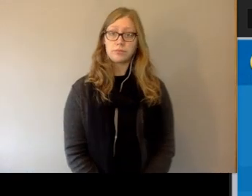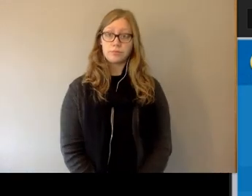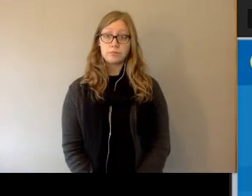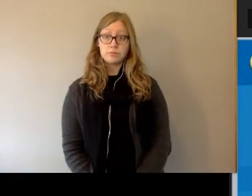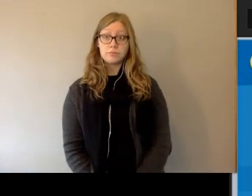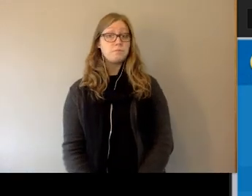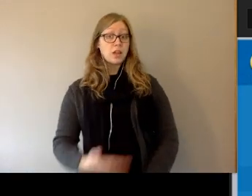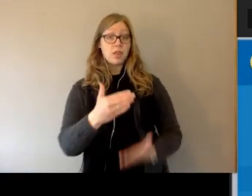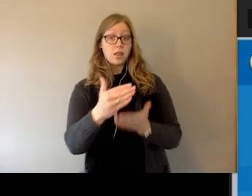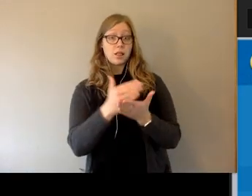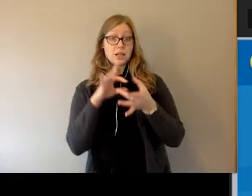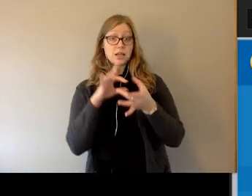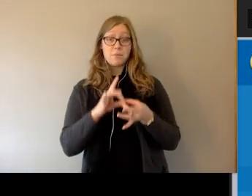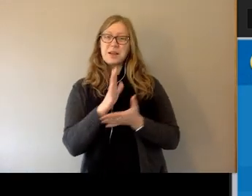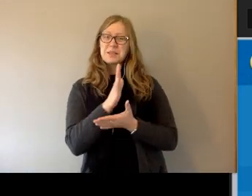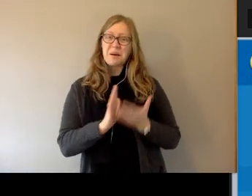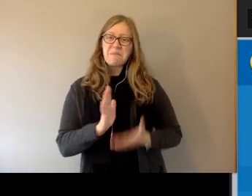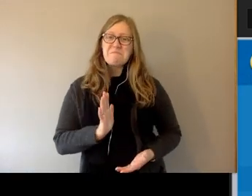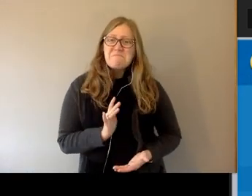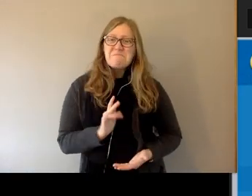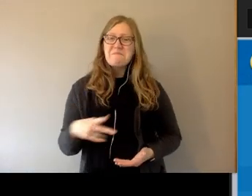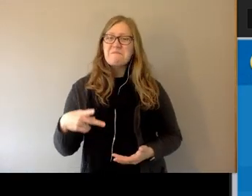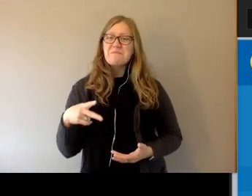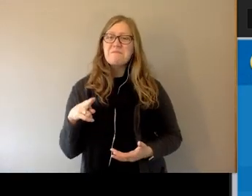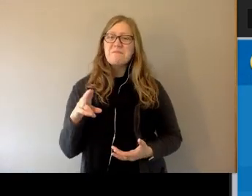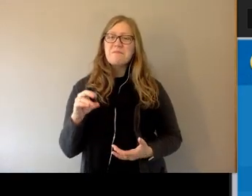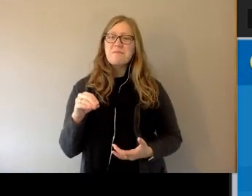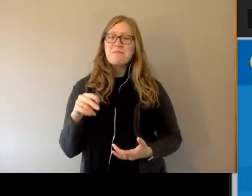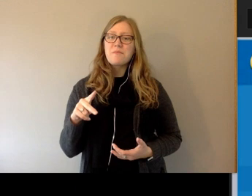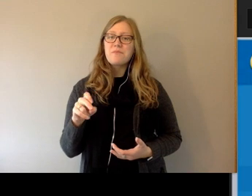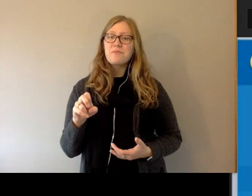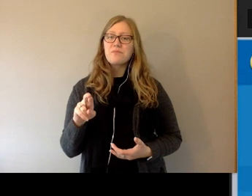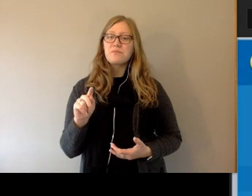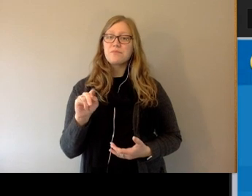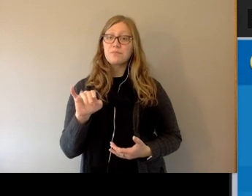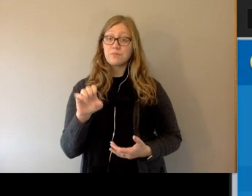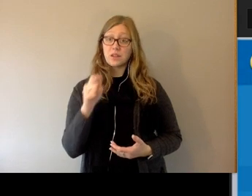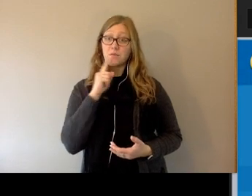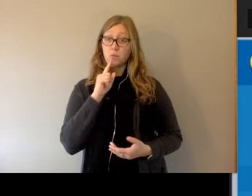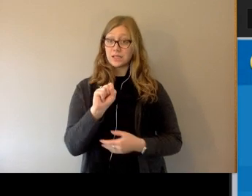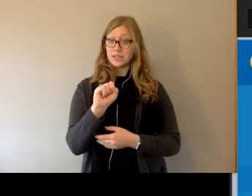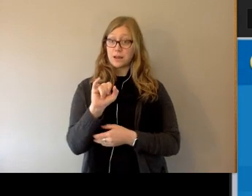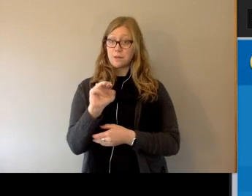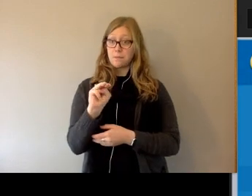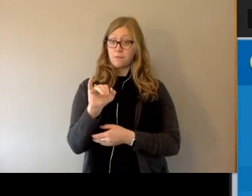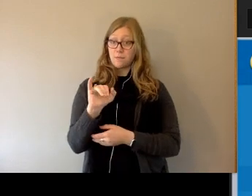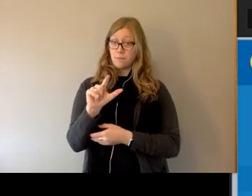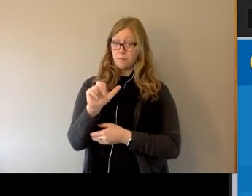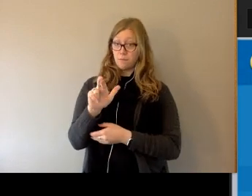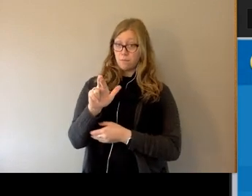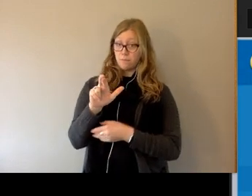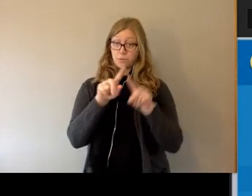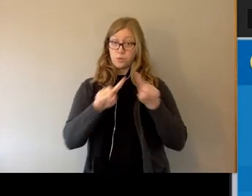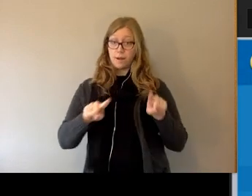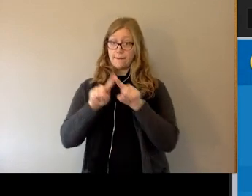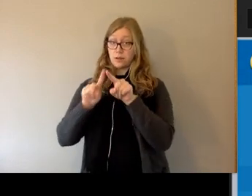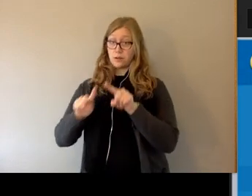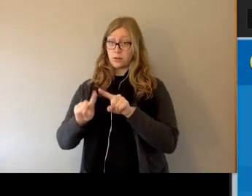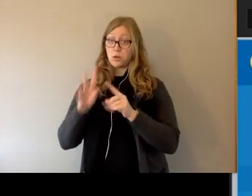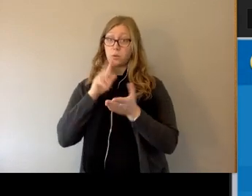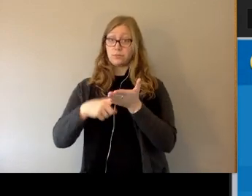So this lesson is on some kind of cool properties about similar triangles. And we're going to be covering 4 theorems. And